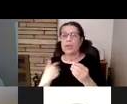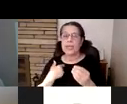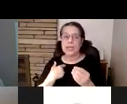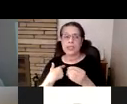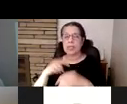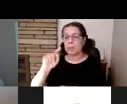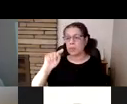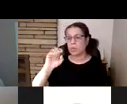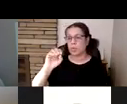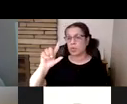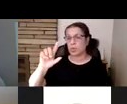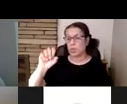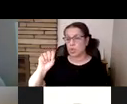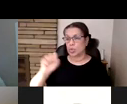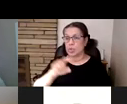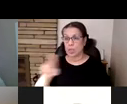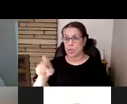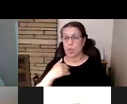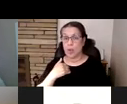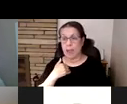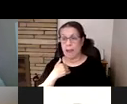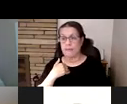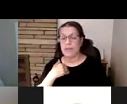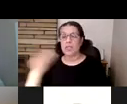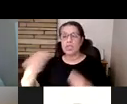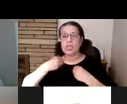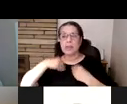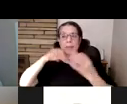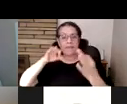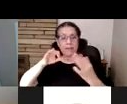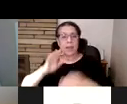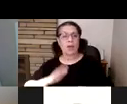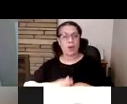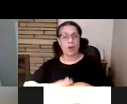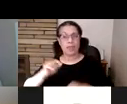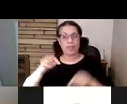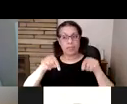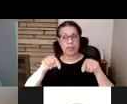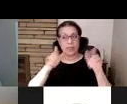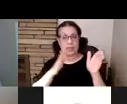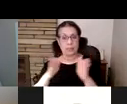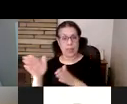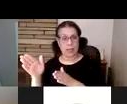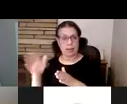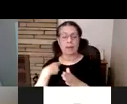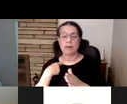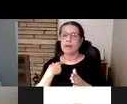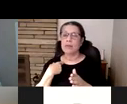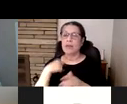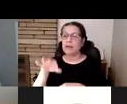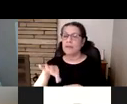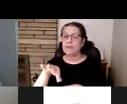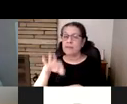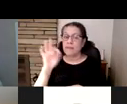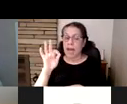tools we have available to give feedback on our plan. Again, the location finder allows you